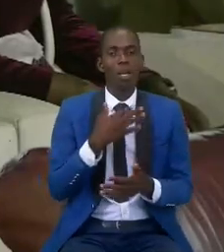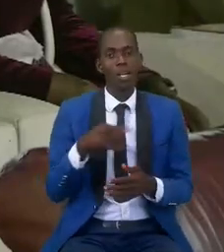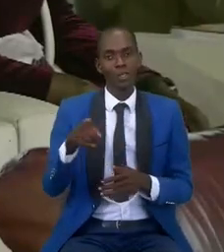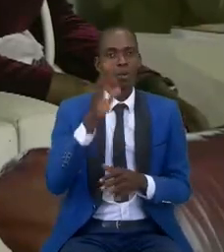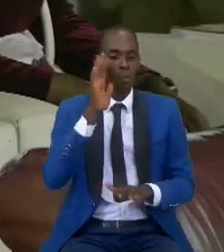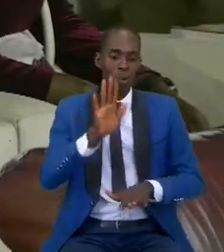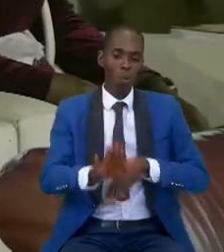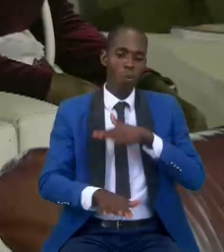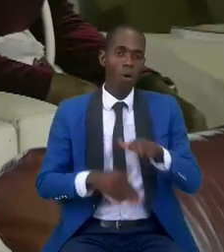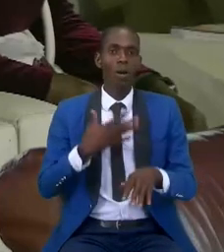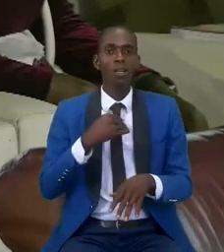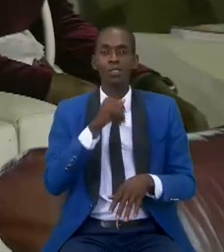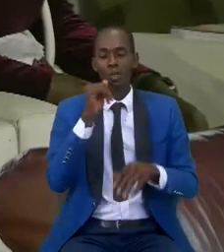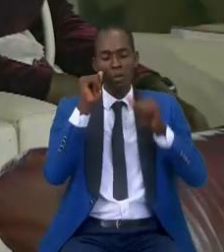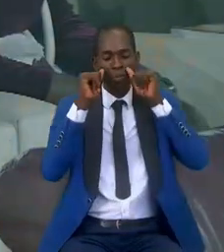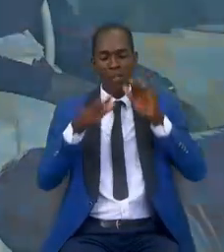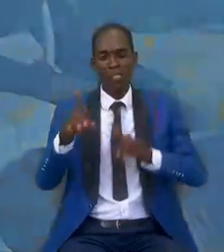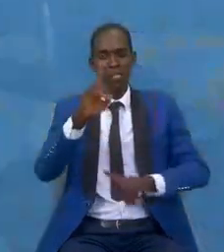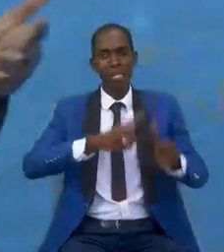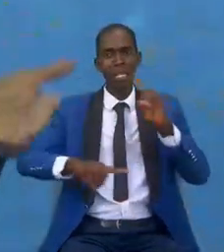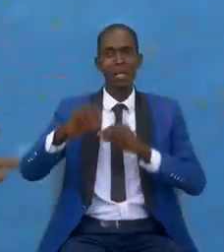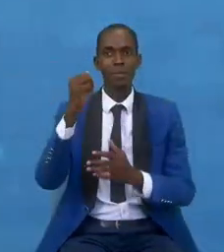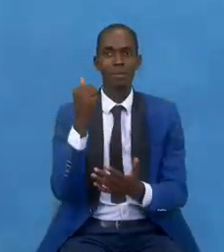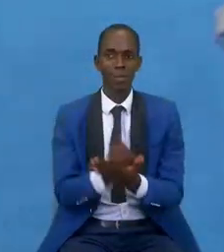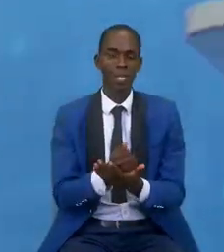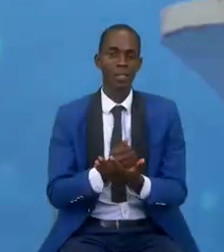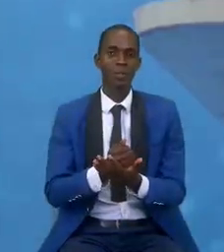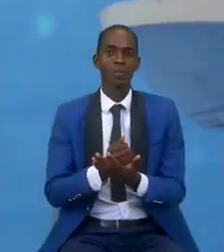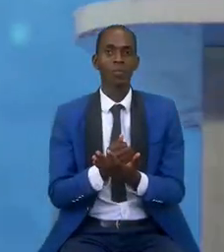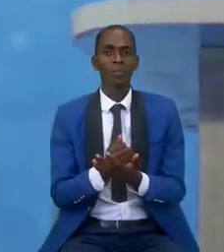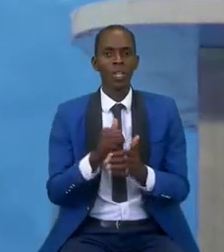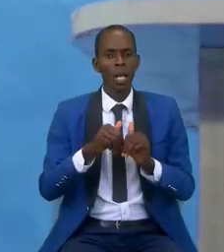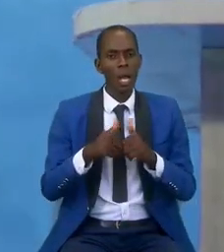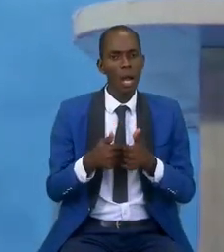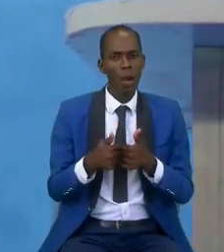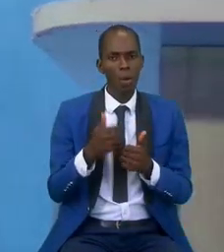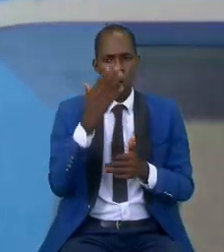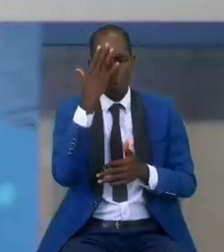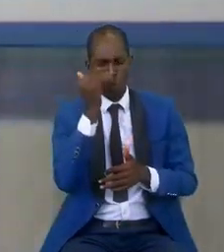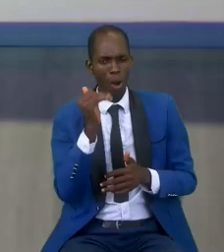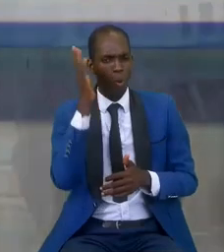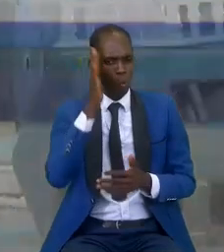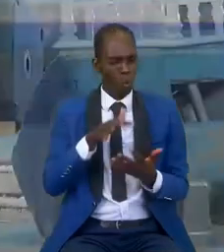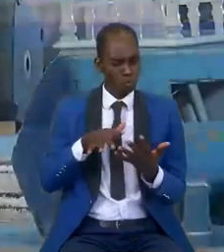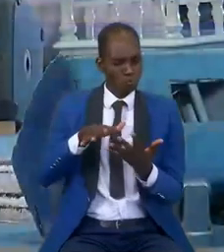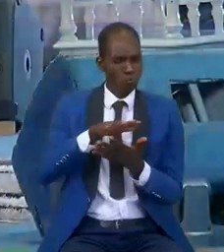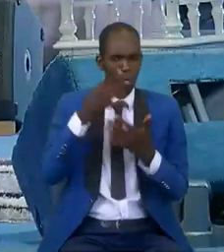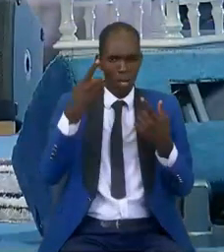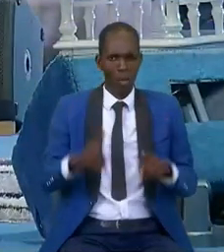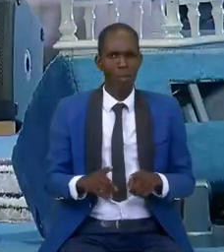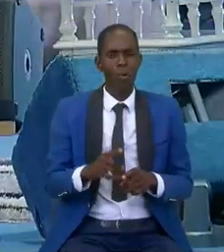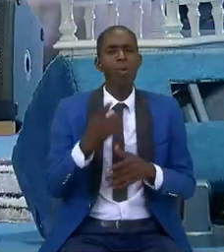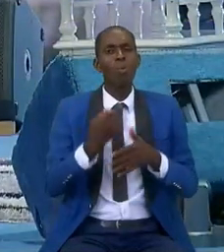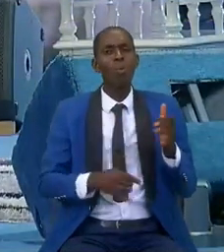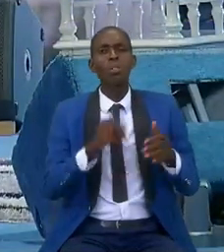and why well all these take place what's the foundation of the Fulfillment and the performance of the word